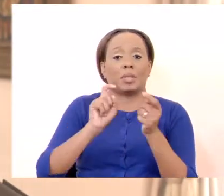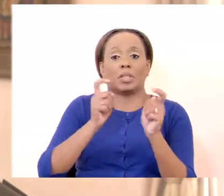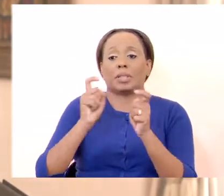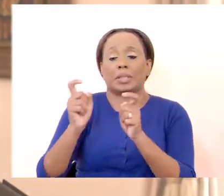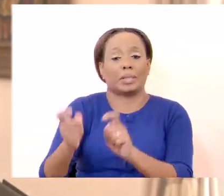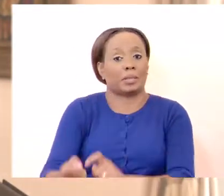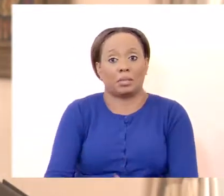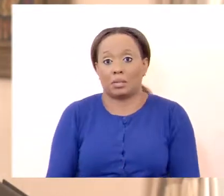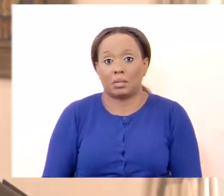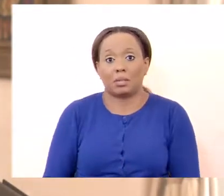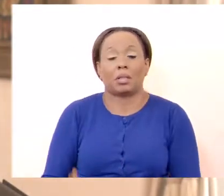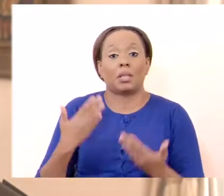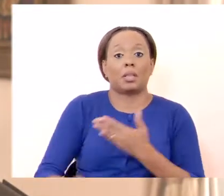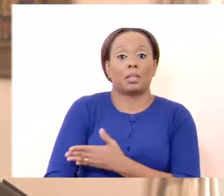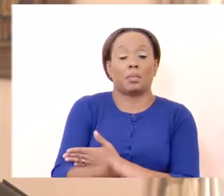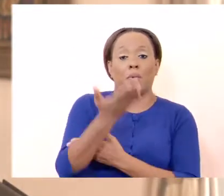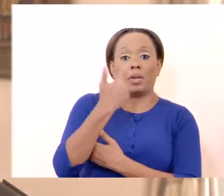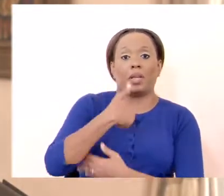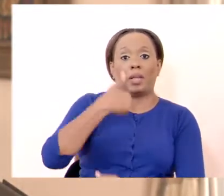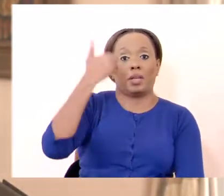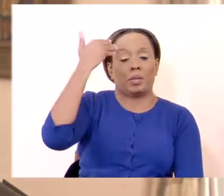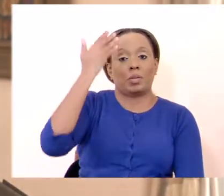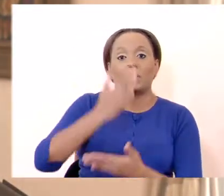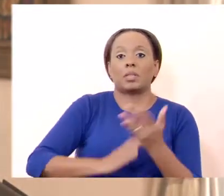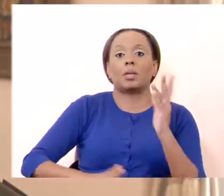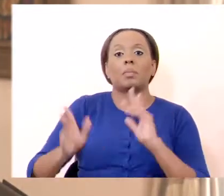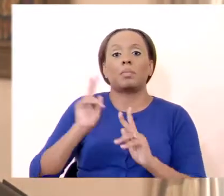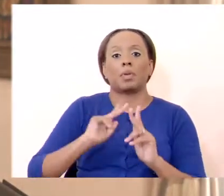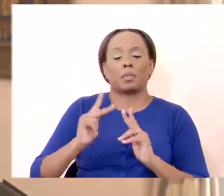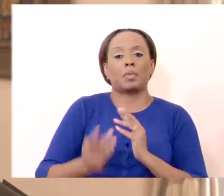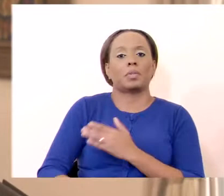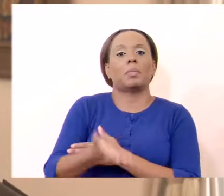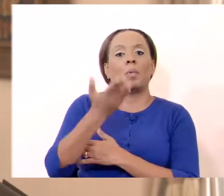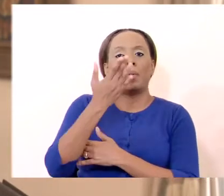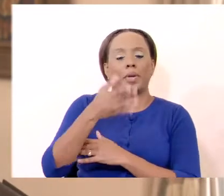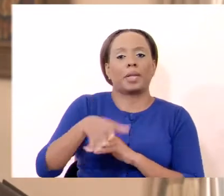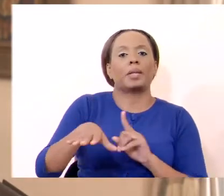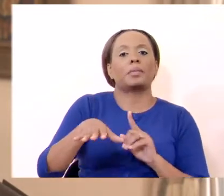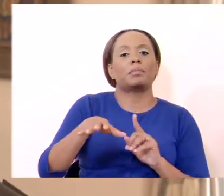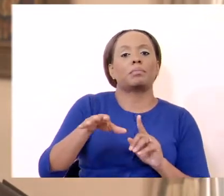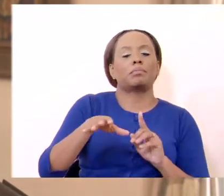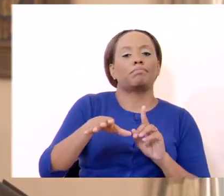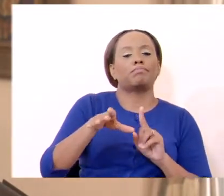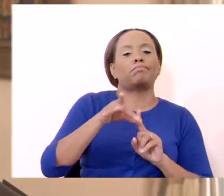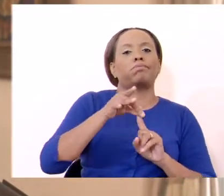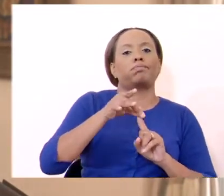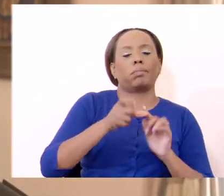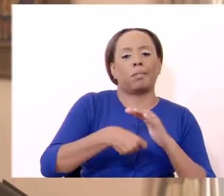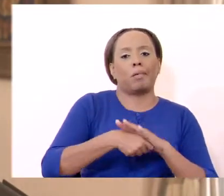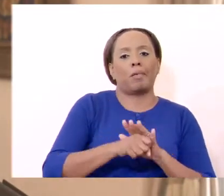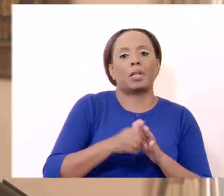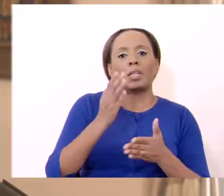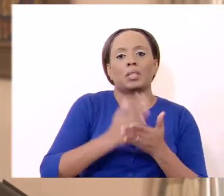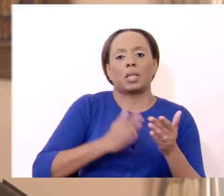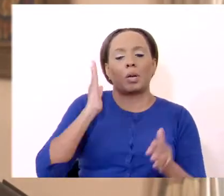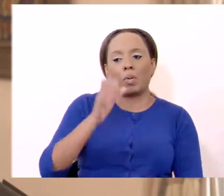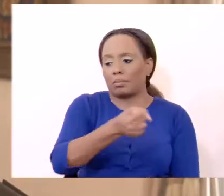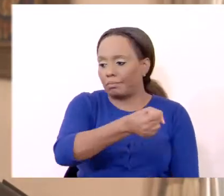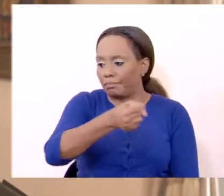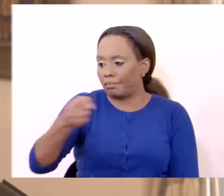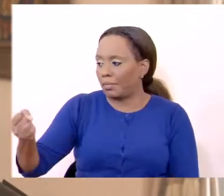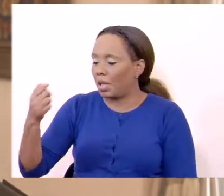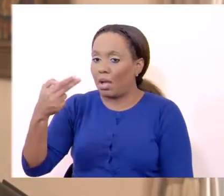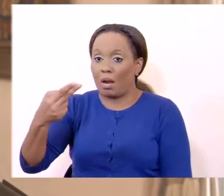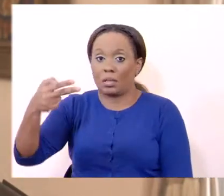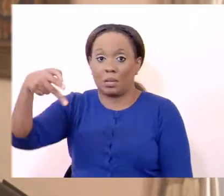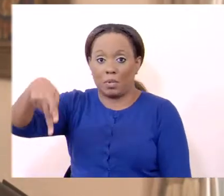morning. I know that we did have cases there. I know that some of them will be going to Harrison Point. Some of them who are not very ill will be going